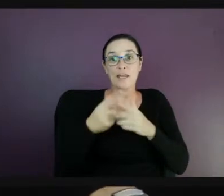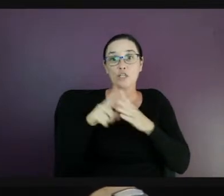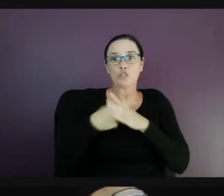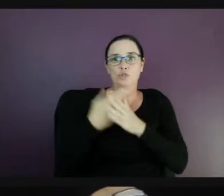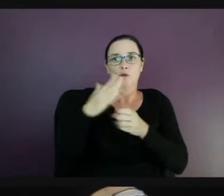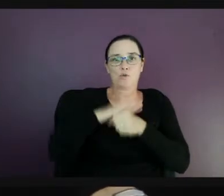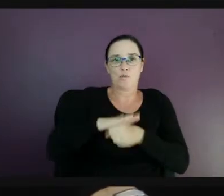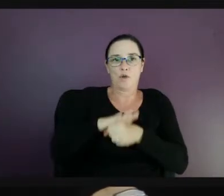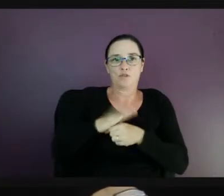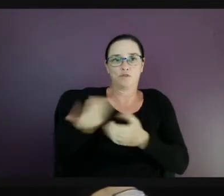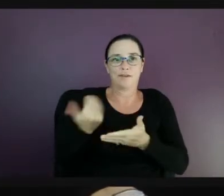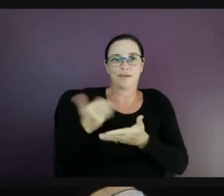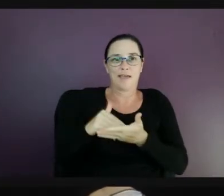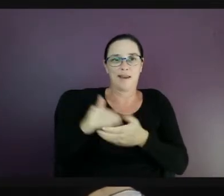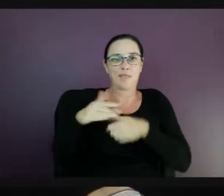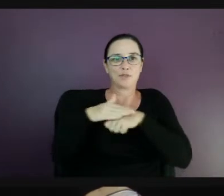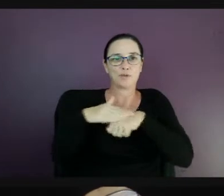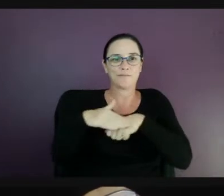swarms.